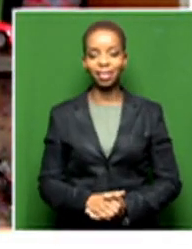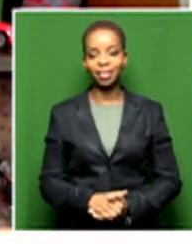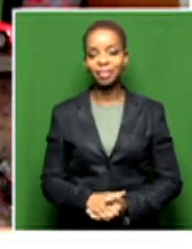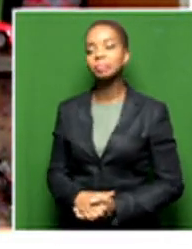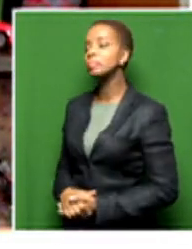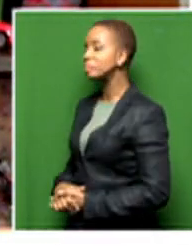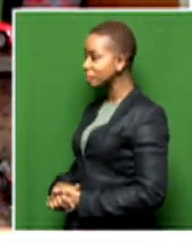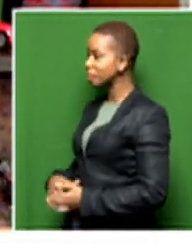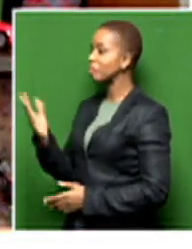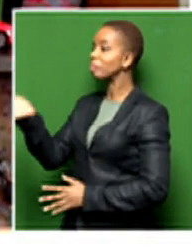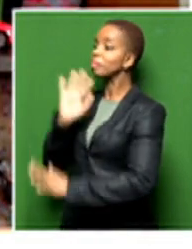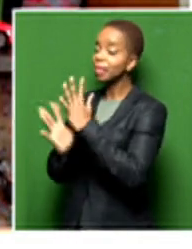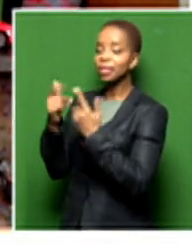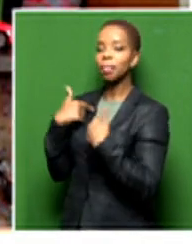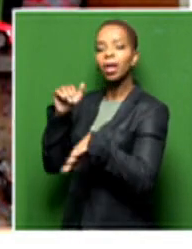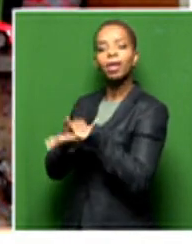Tell me, who are your new friends?